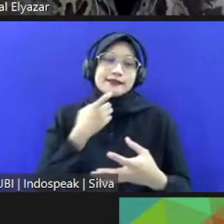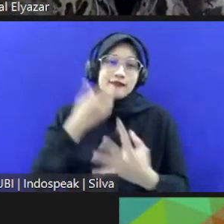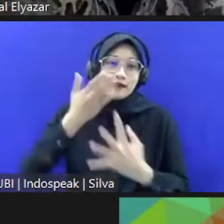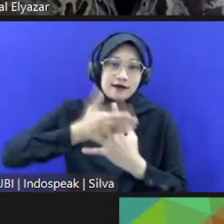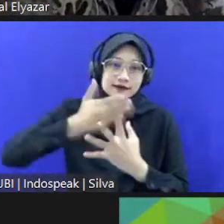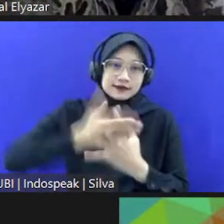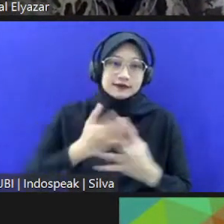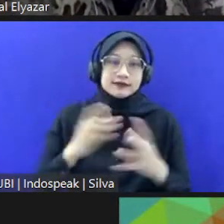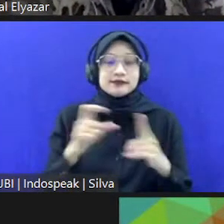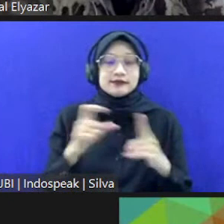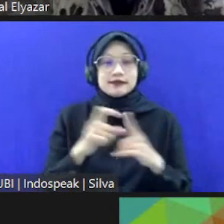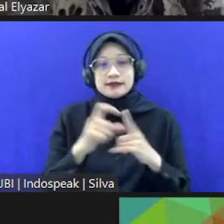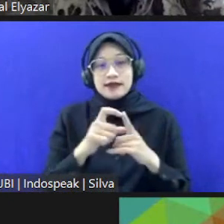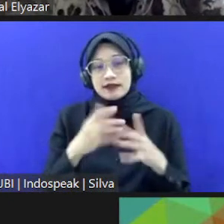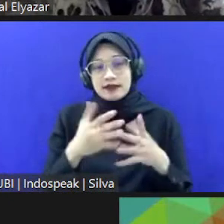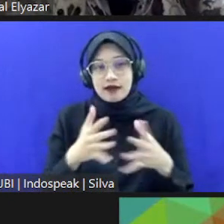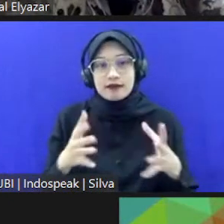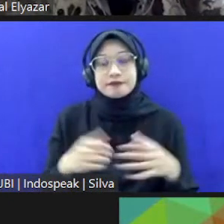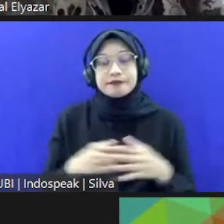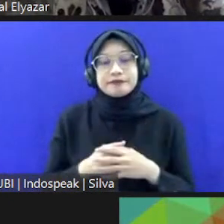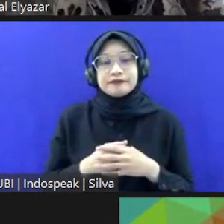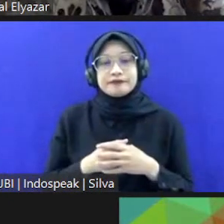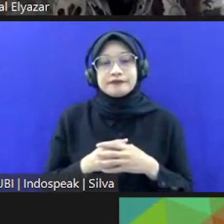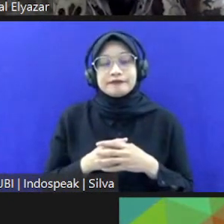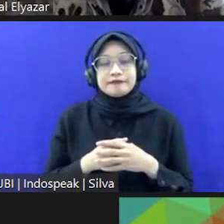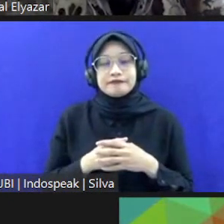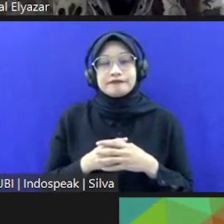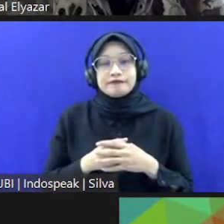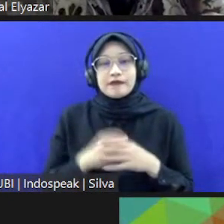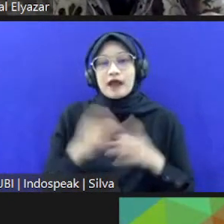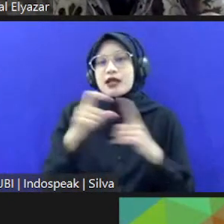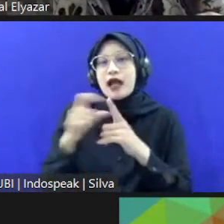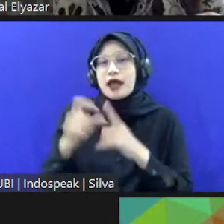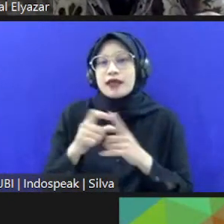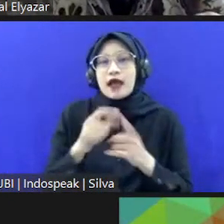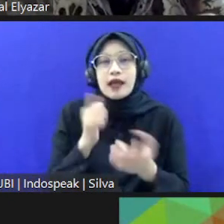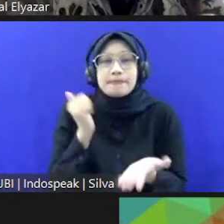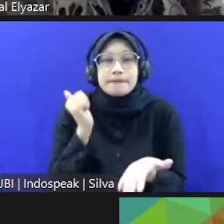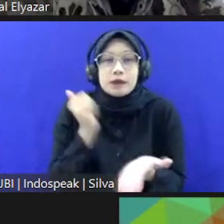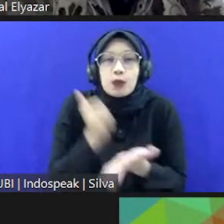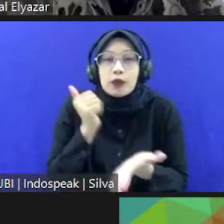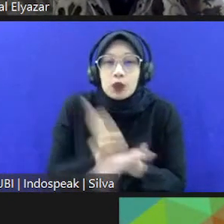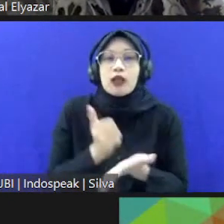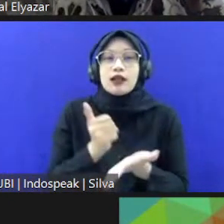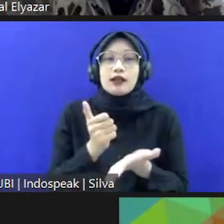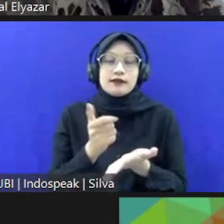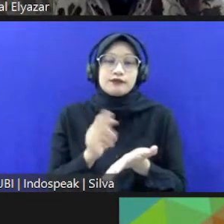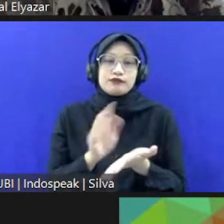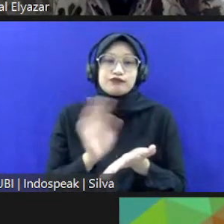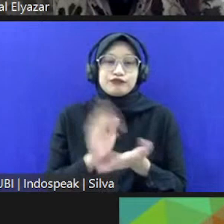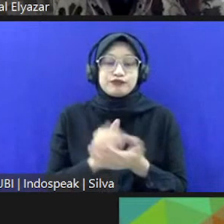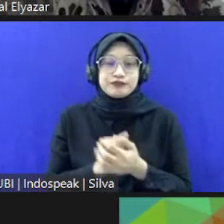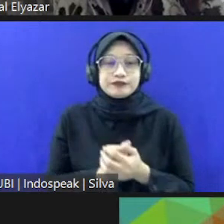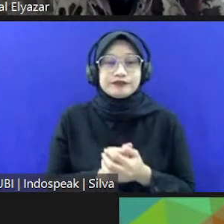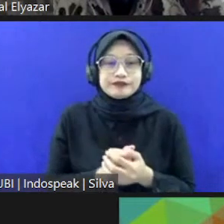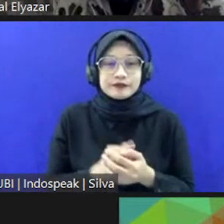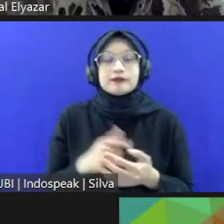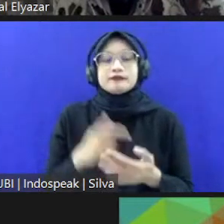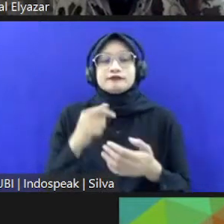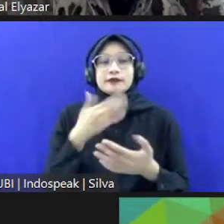order to present the real data from the ground. I think that's from me. Thank you so